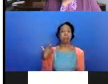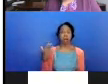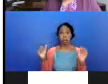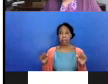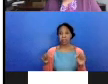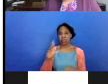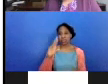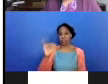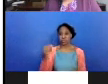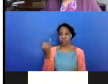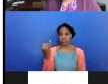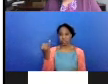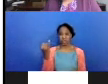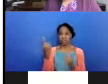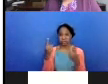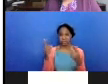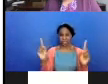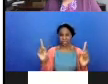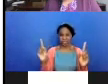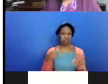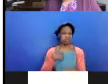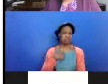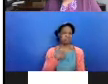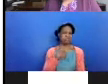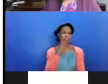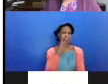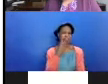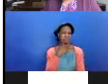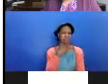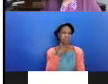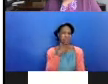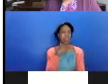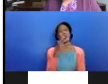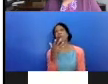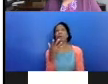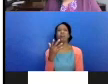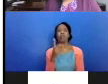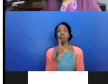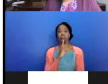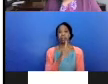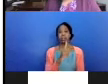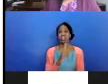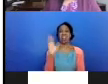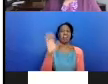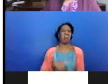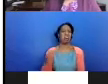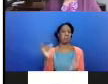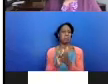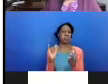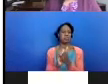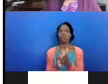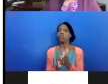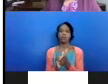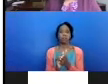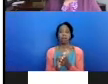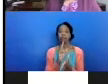wasn't on the radar that repair would be possible. It wasn't even that I thought it was impossible. it was just really like, I never thought about it. Like